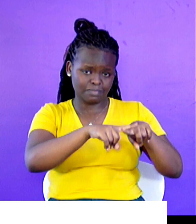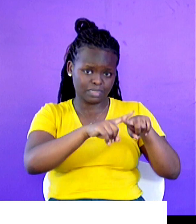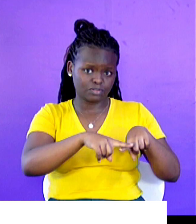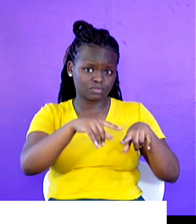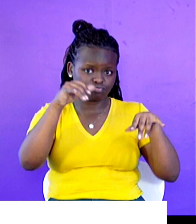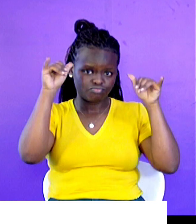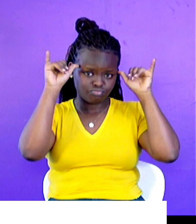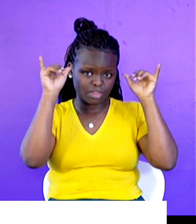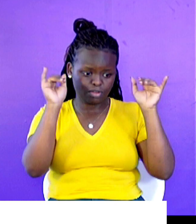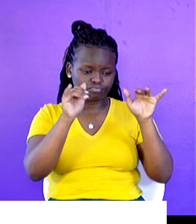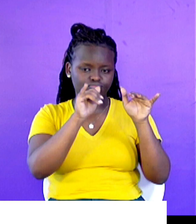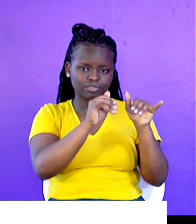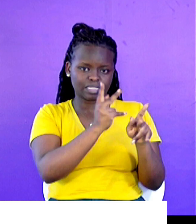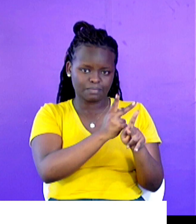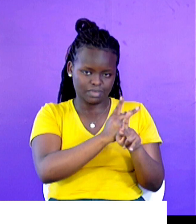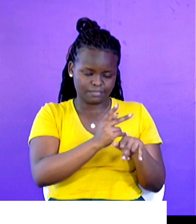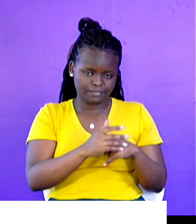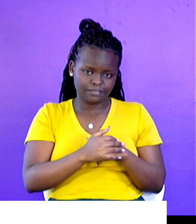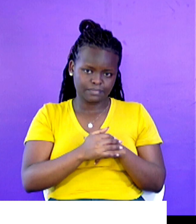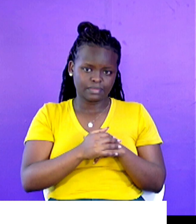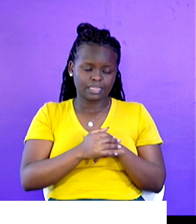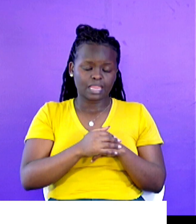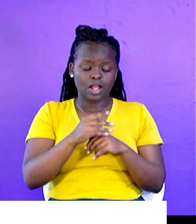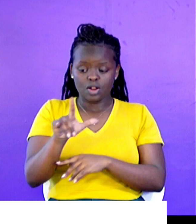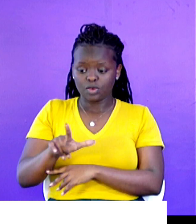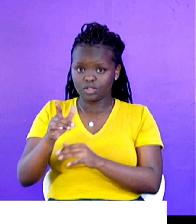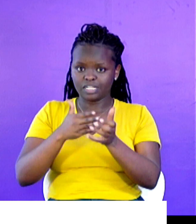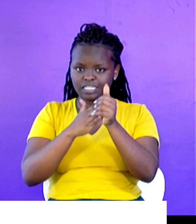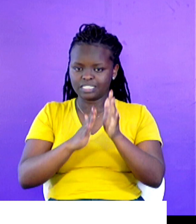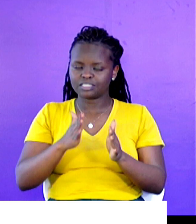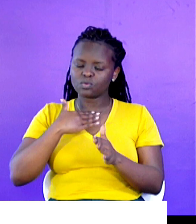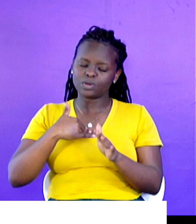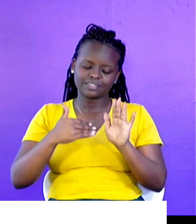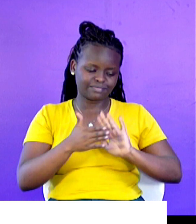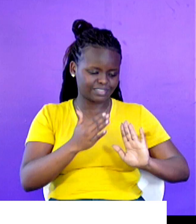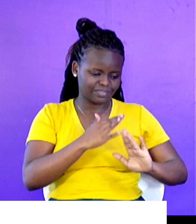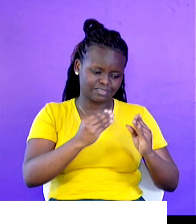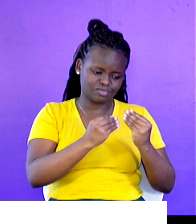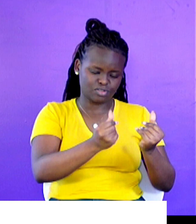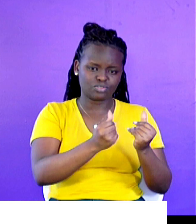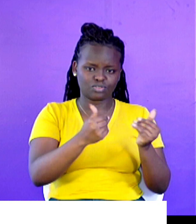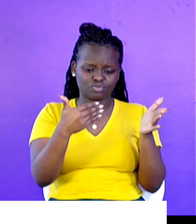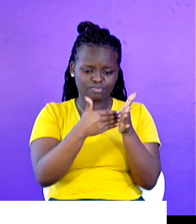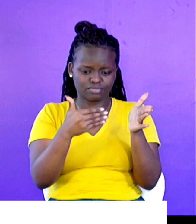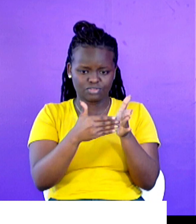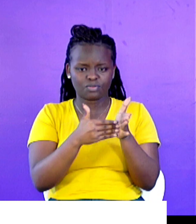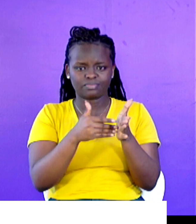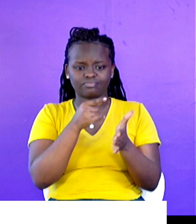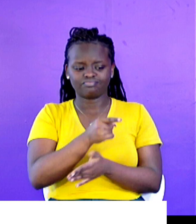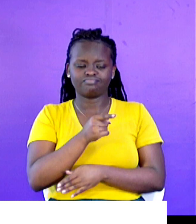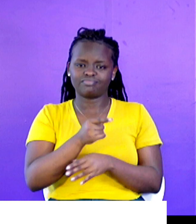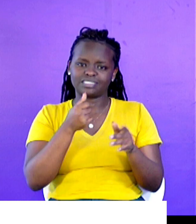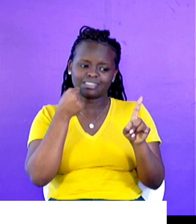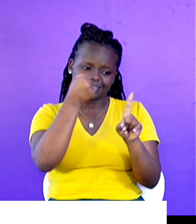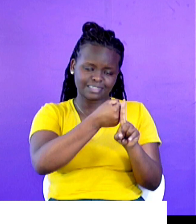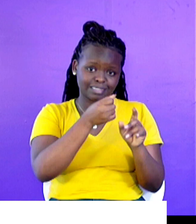rearing. Local leaders are calling for urgent intervention to curb the attacks, warning that continued